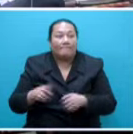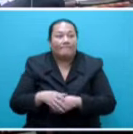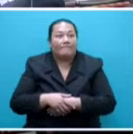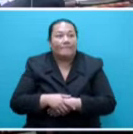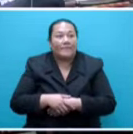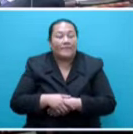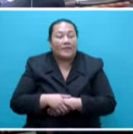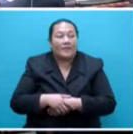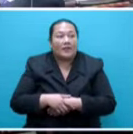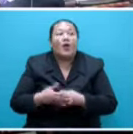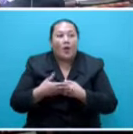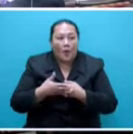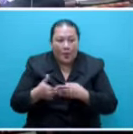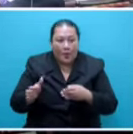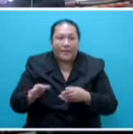open the vote.